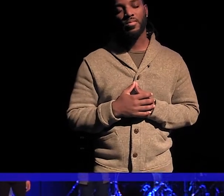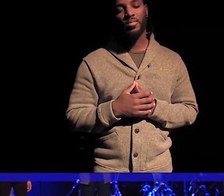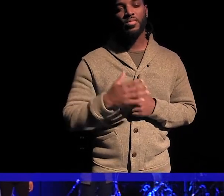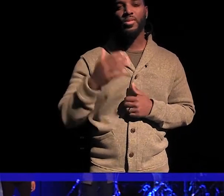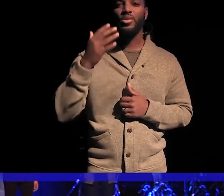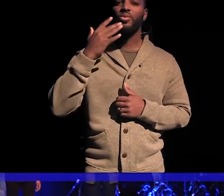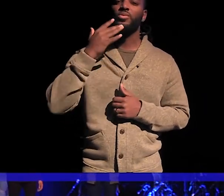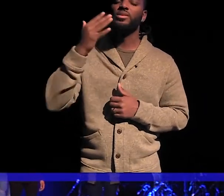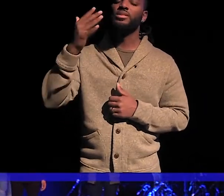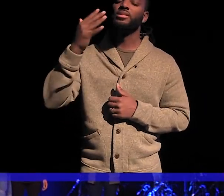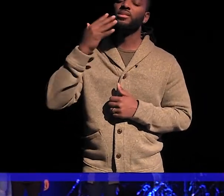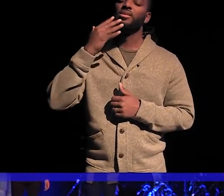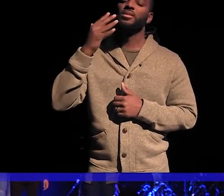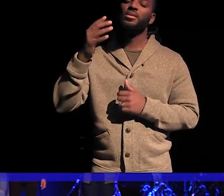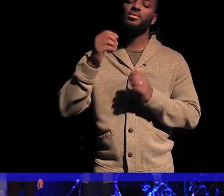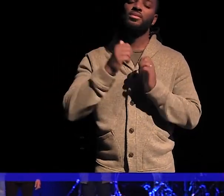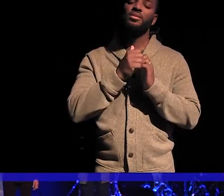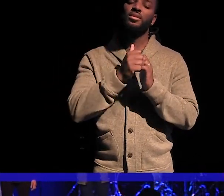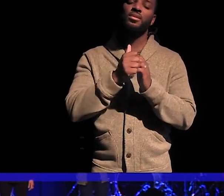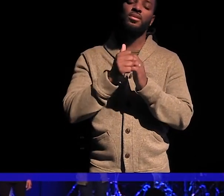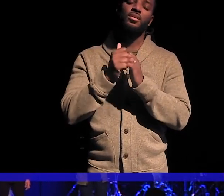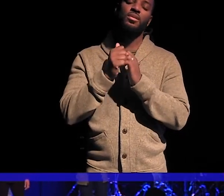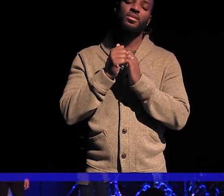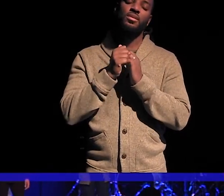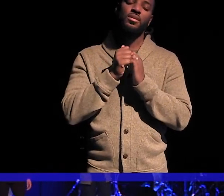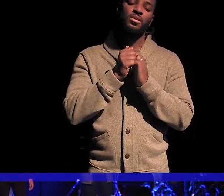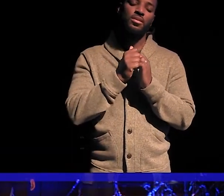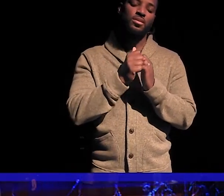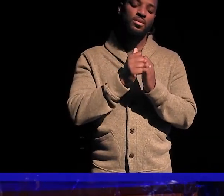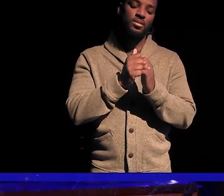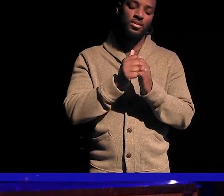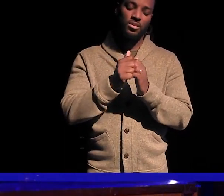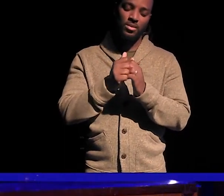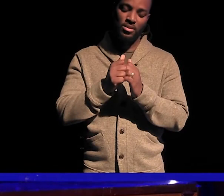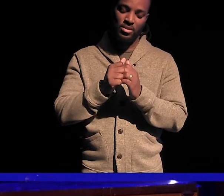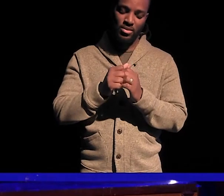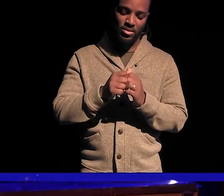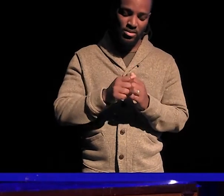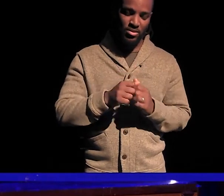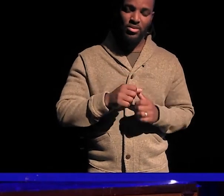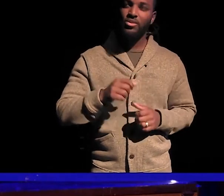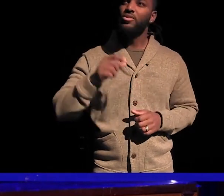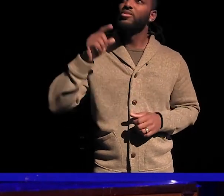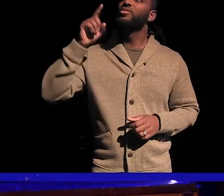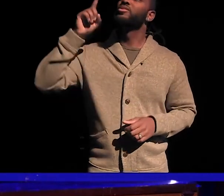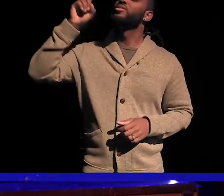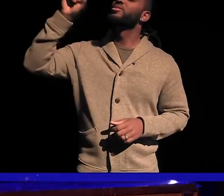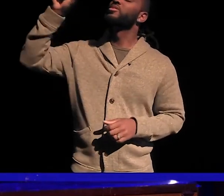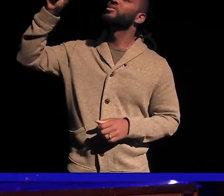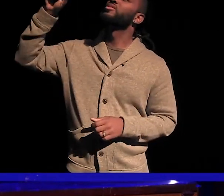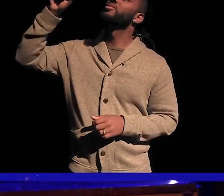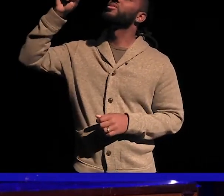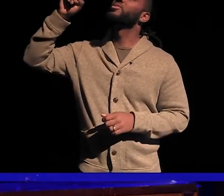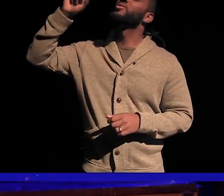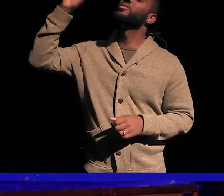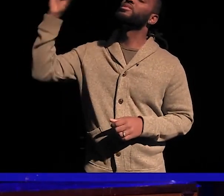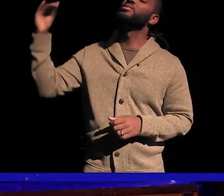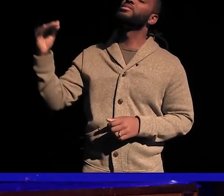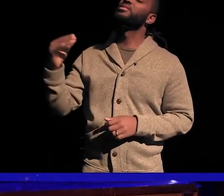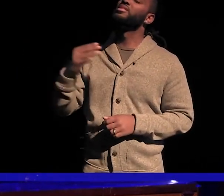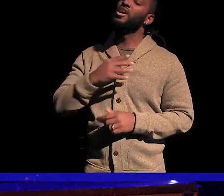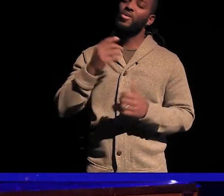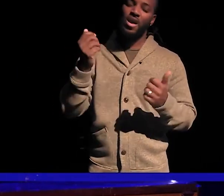sing it out that everlasting your light will shine when all